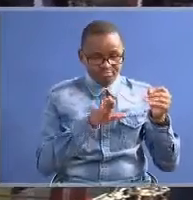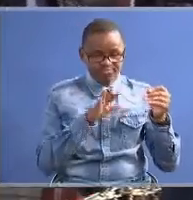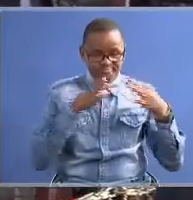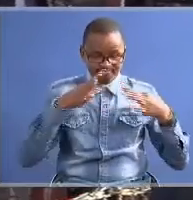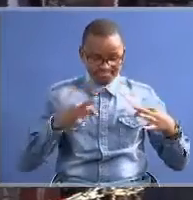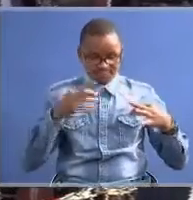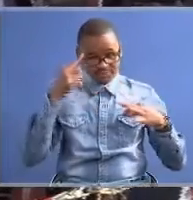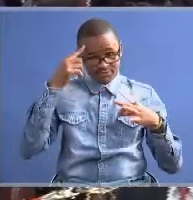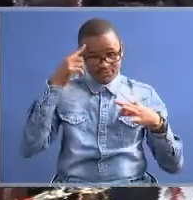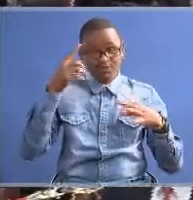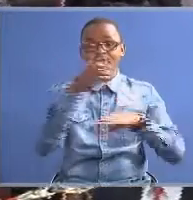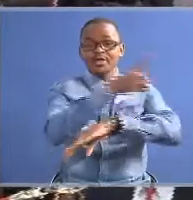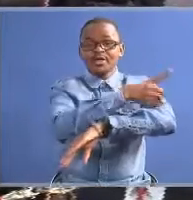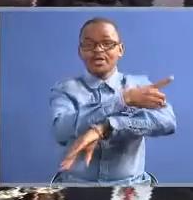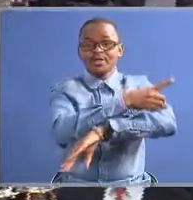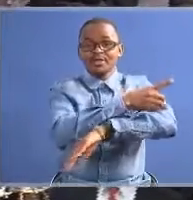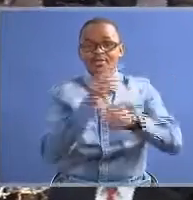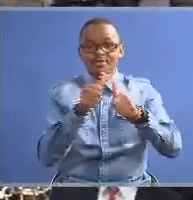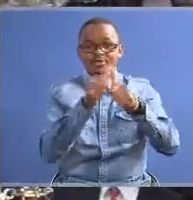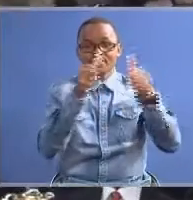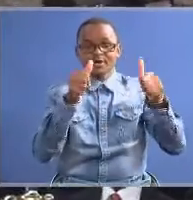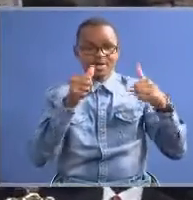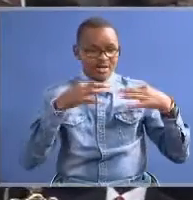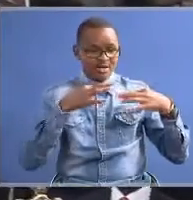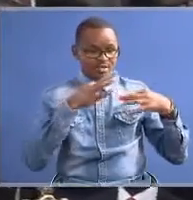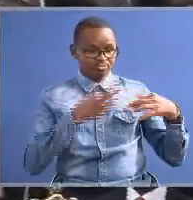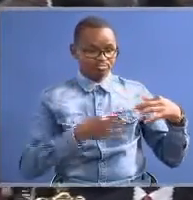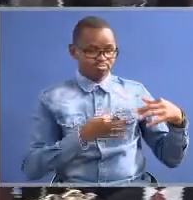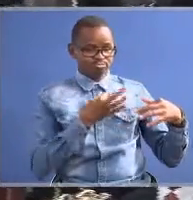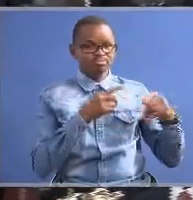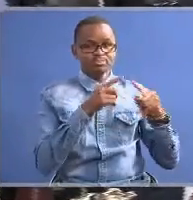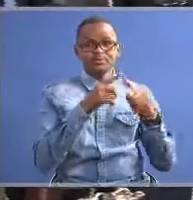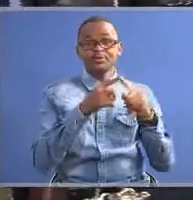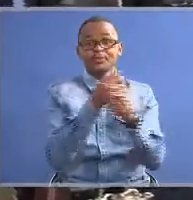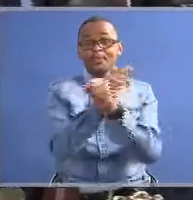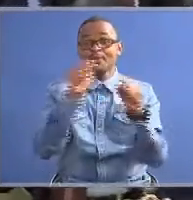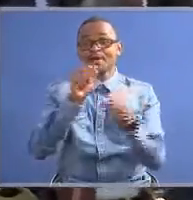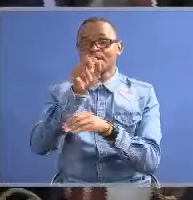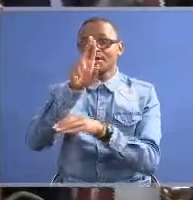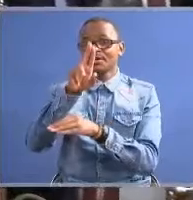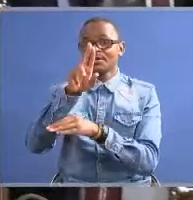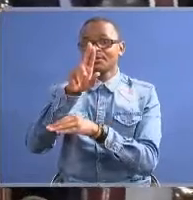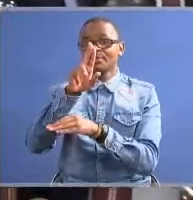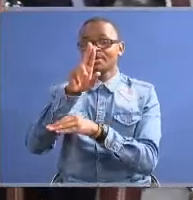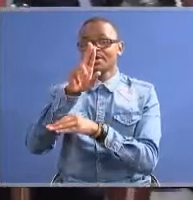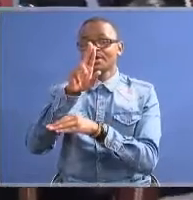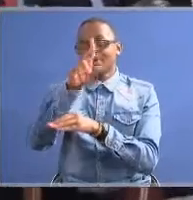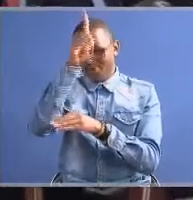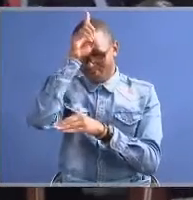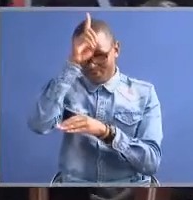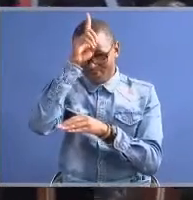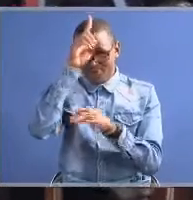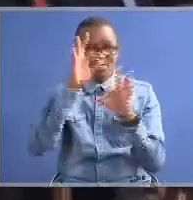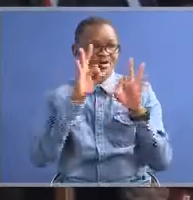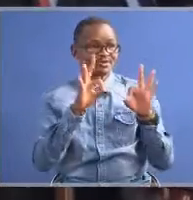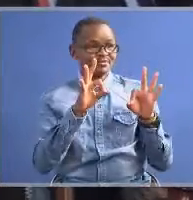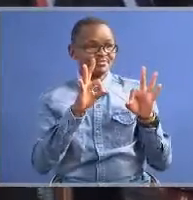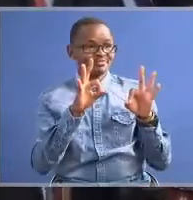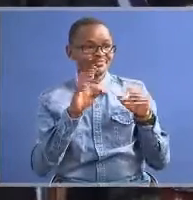dressed for the occasion, from well-ironed suits and dresses to President Uhuru Kenyatta's casual look.